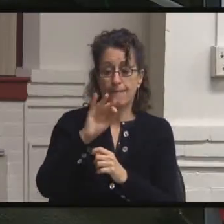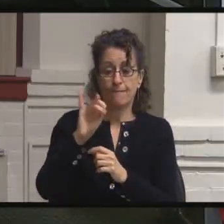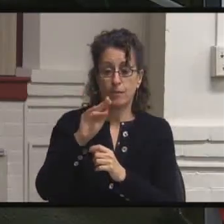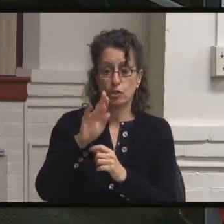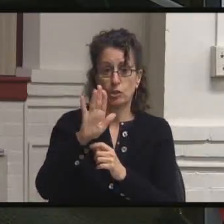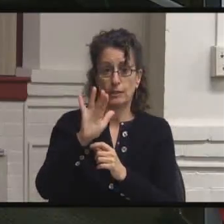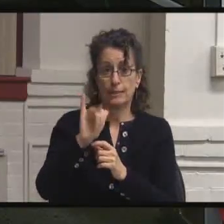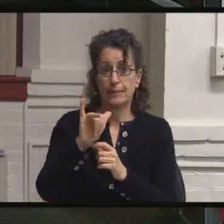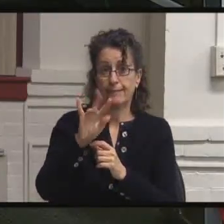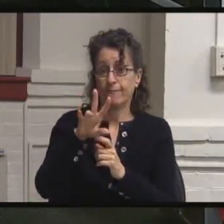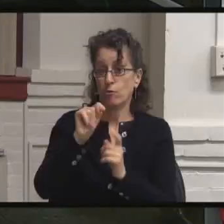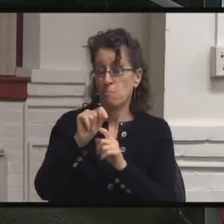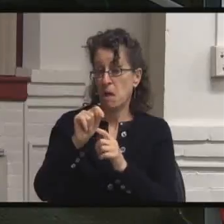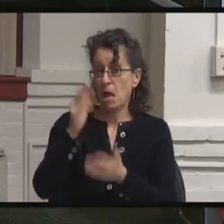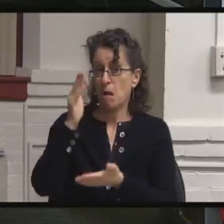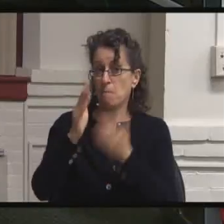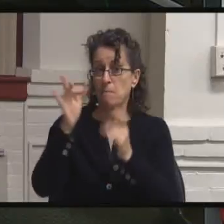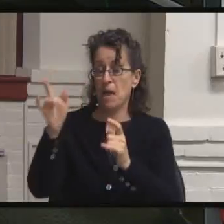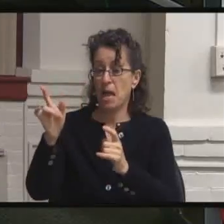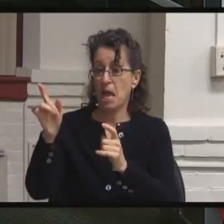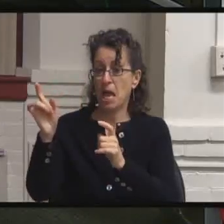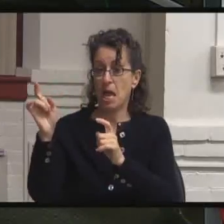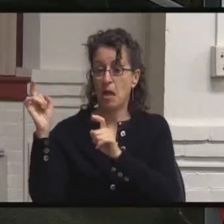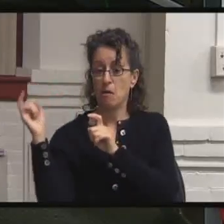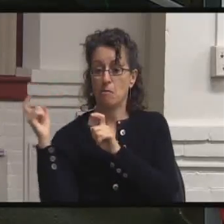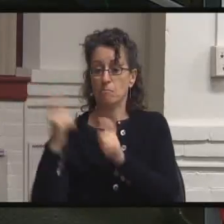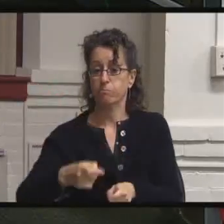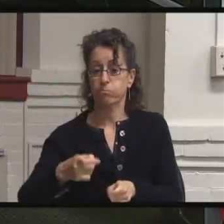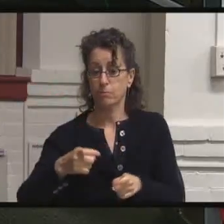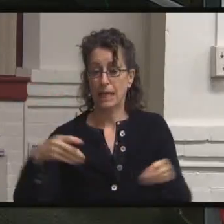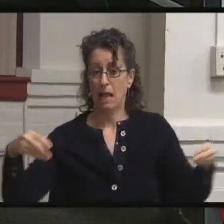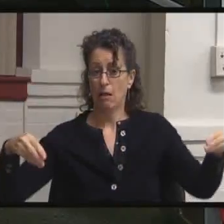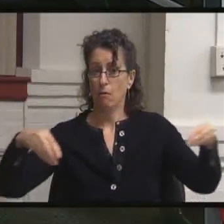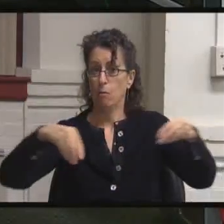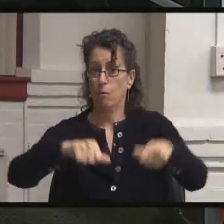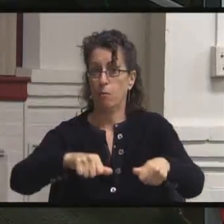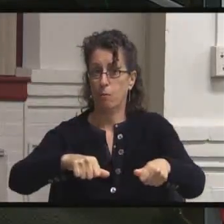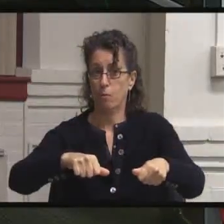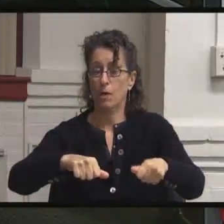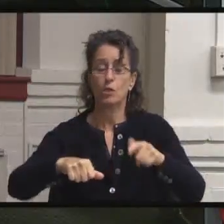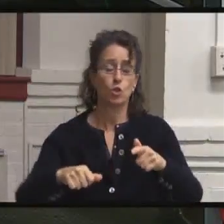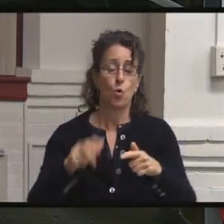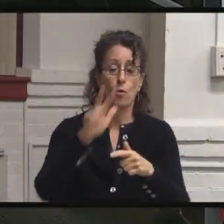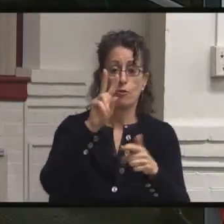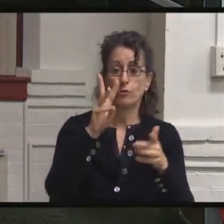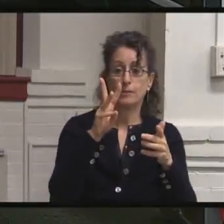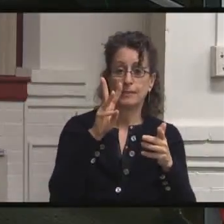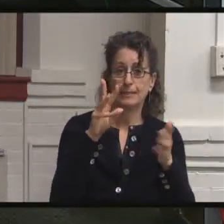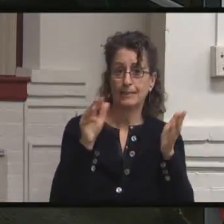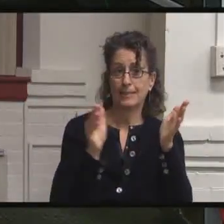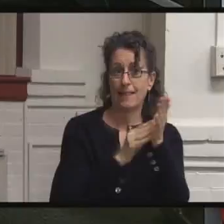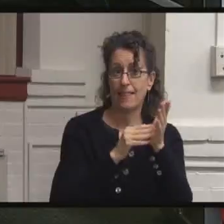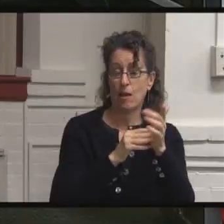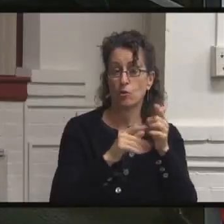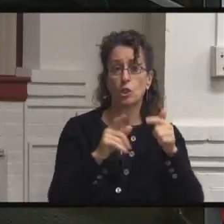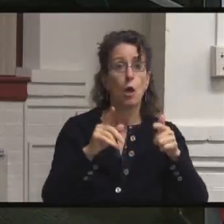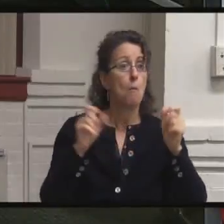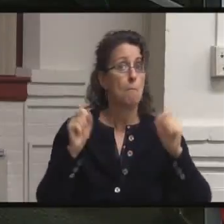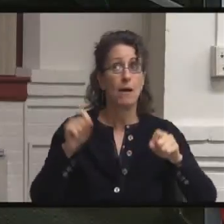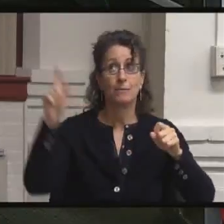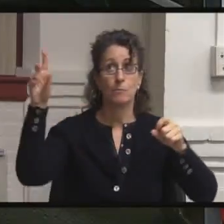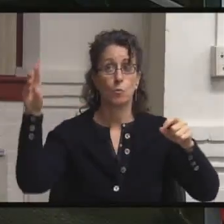will contribute to part of the cost of the audits, and that $36,000 may come down to as much as half of